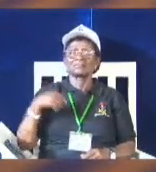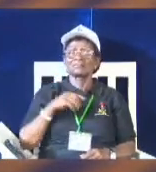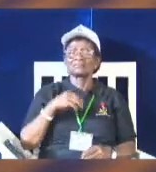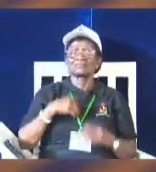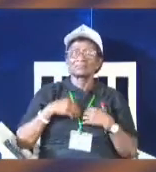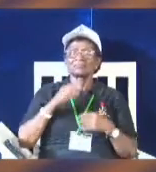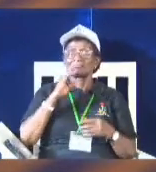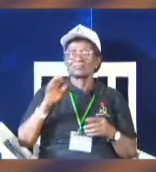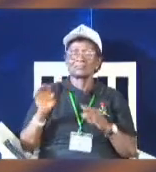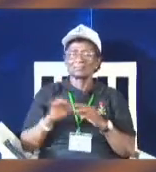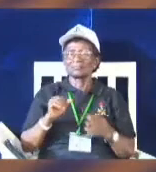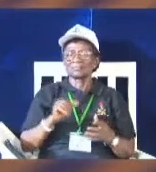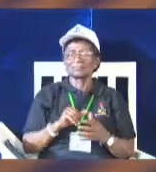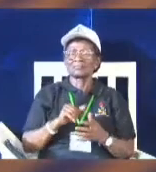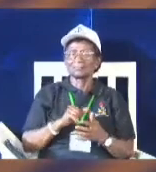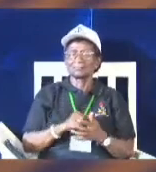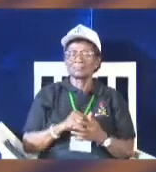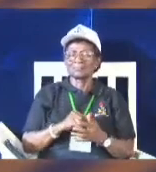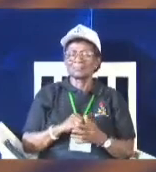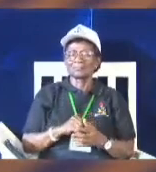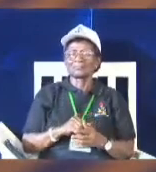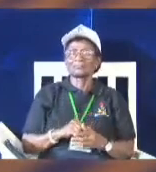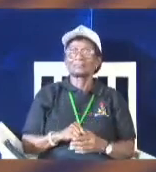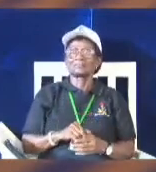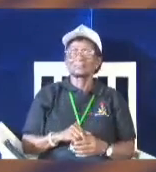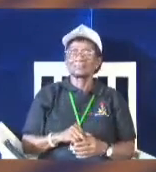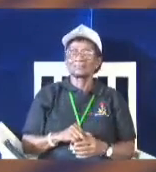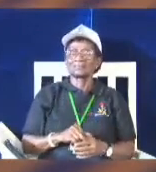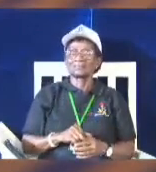Not to talk of you. We will